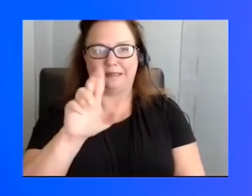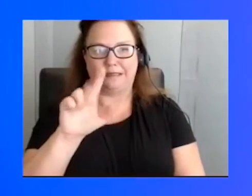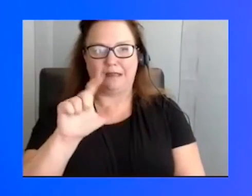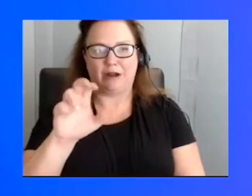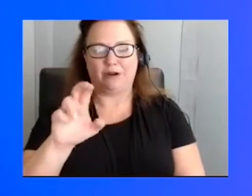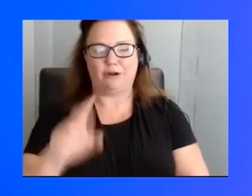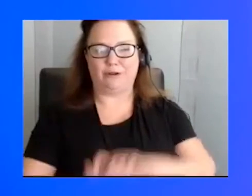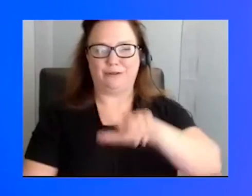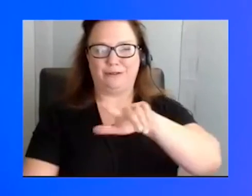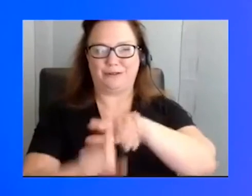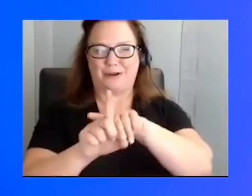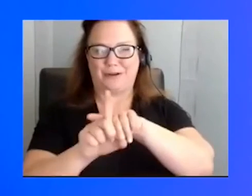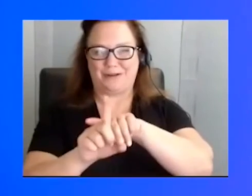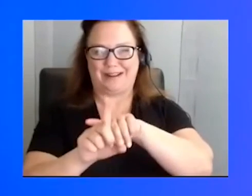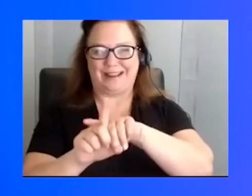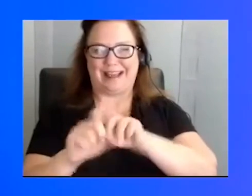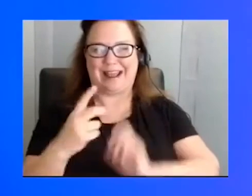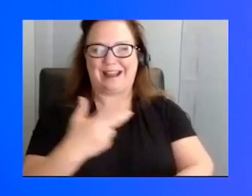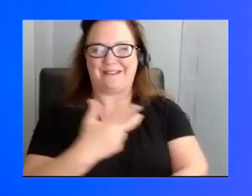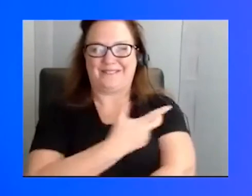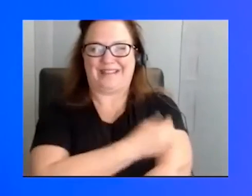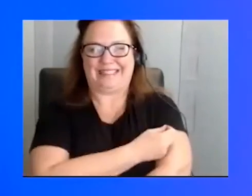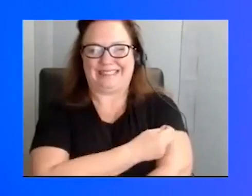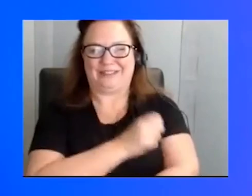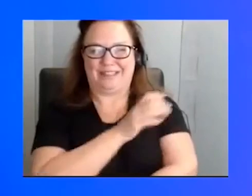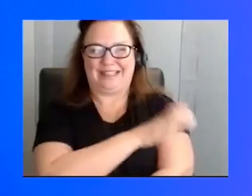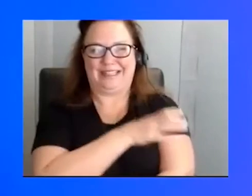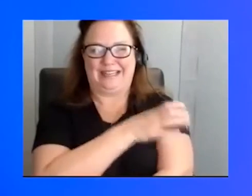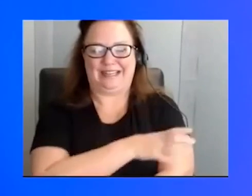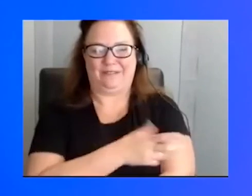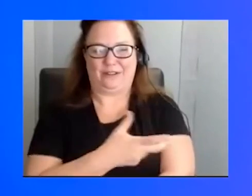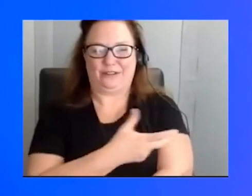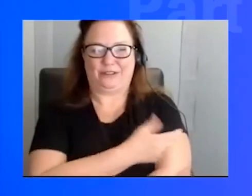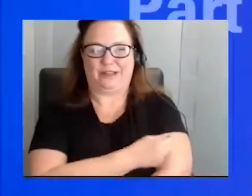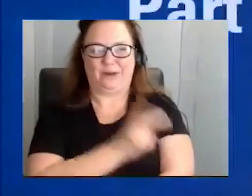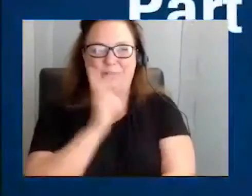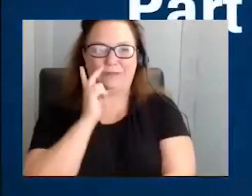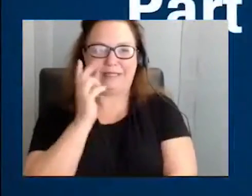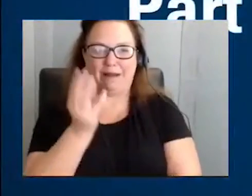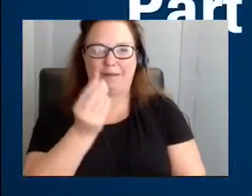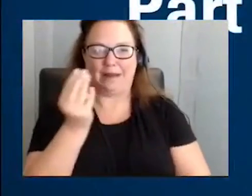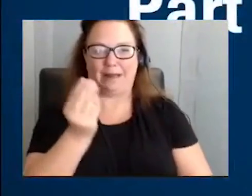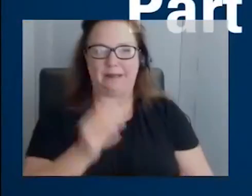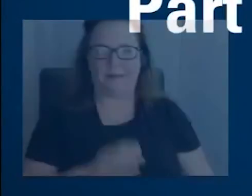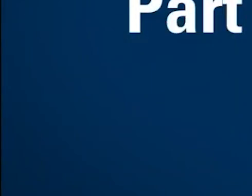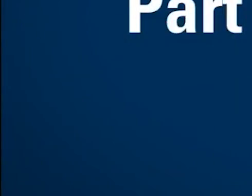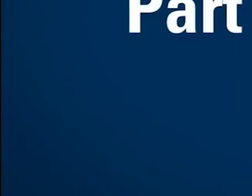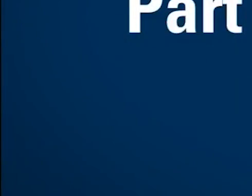at one of our vaccination clinics to get his shot. We'll see you Monday.